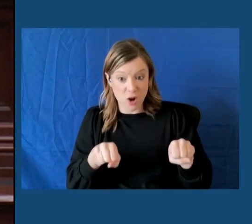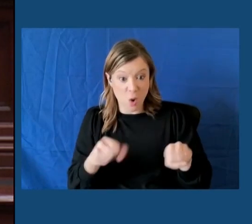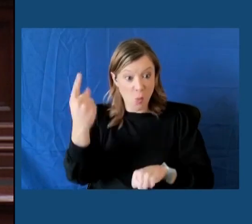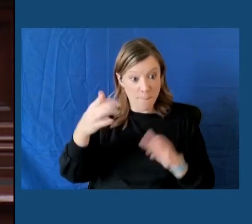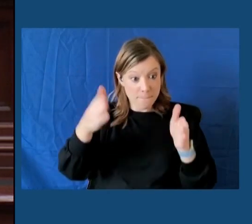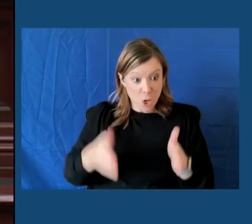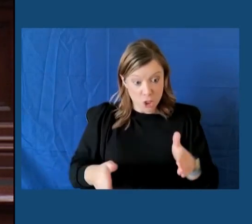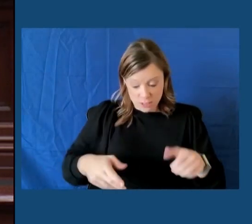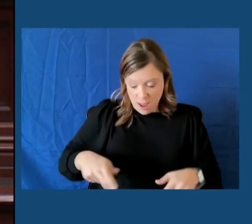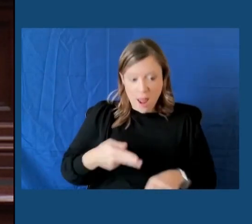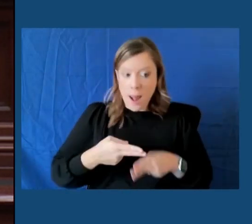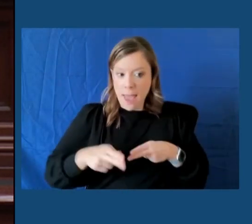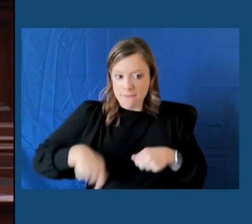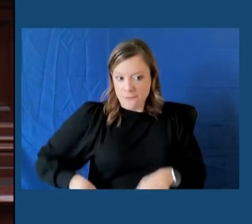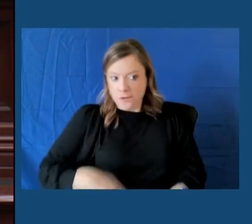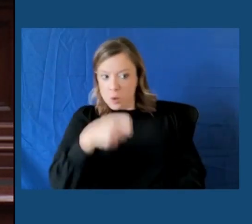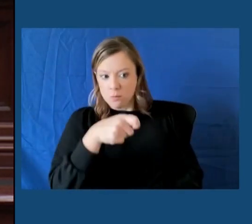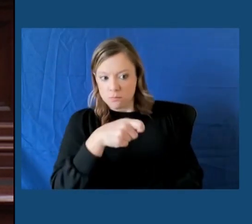young tourists.